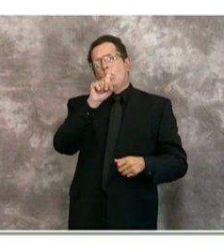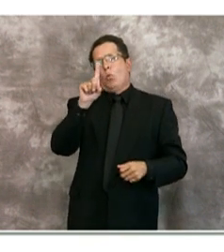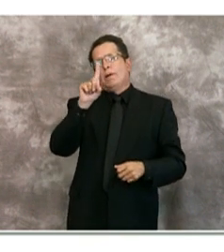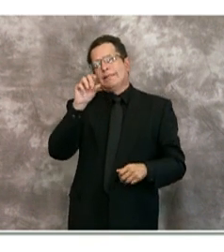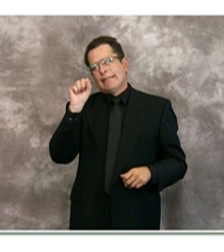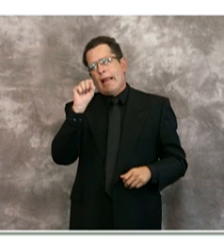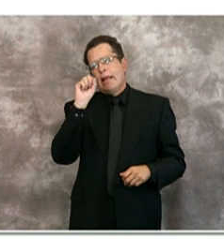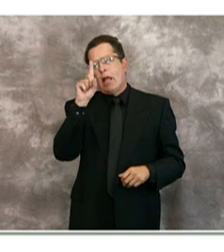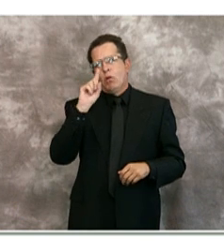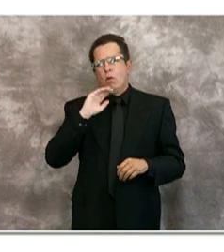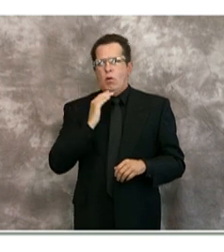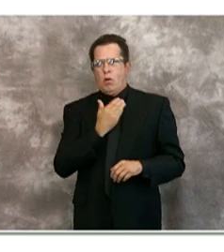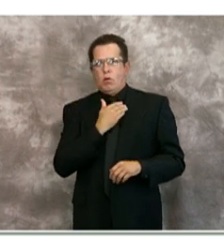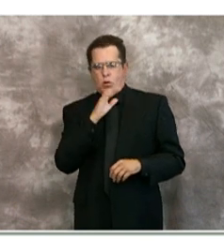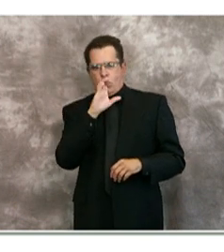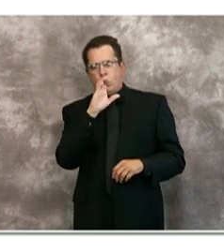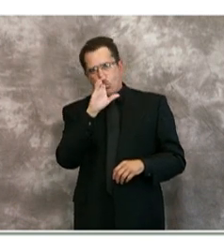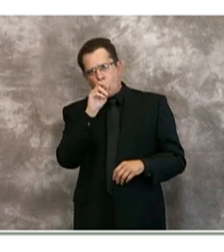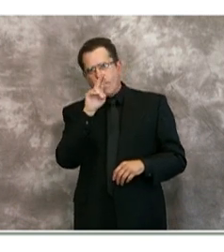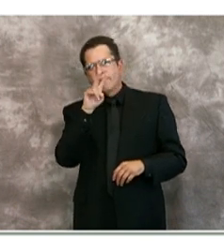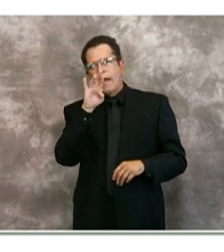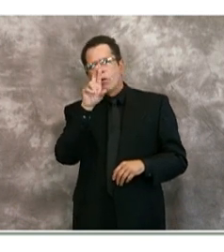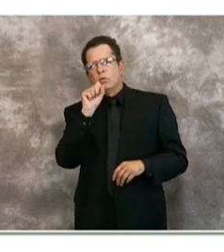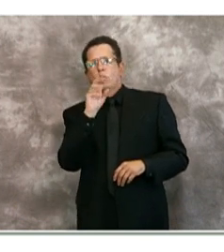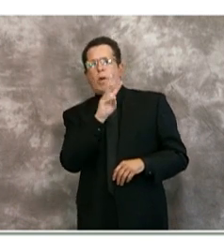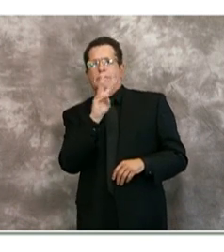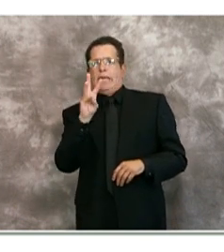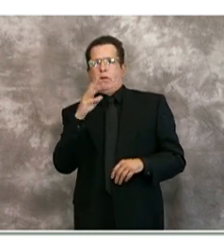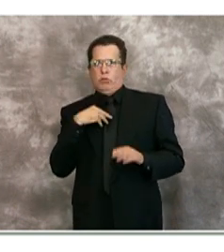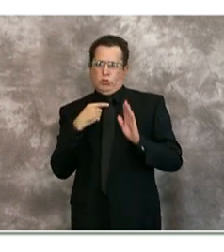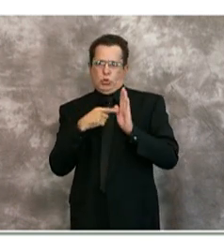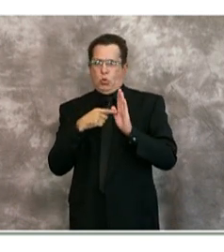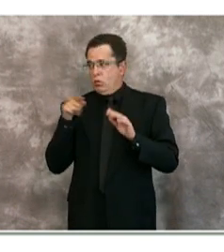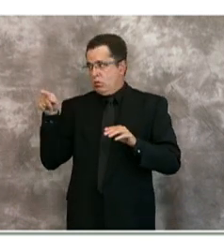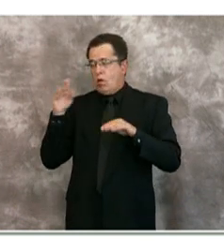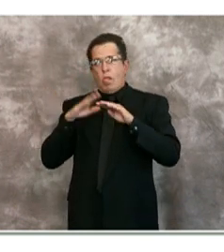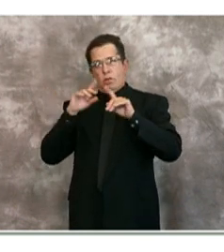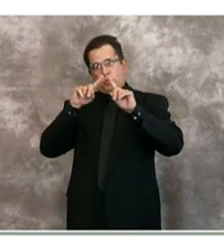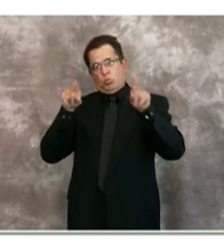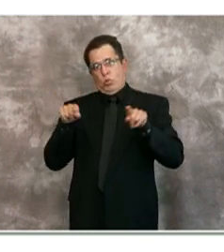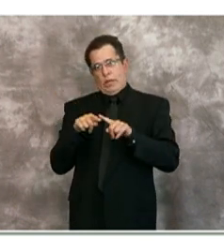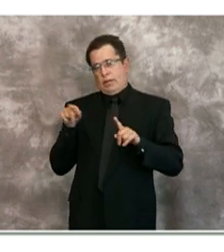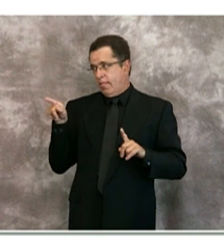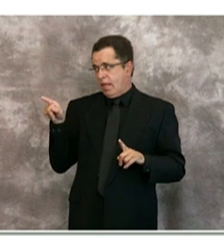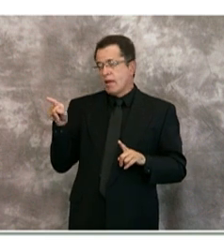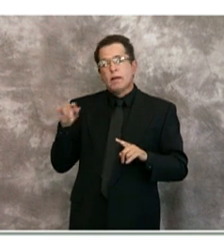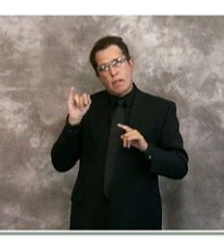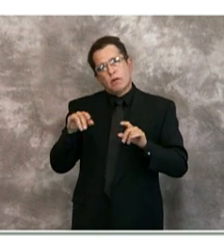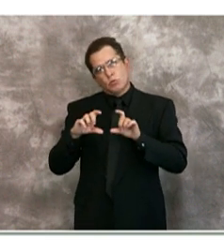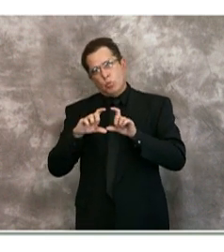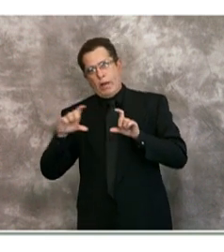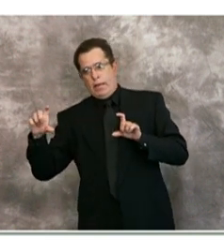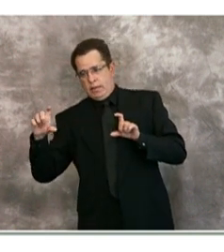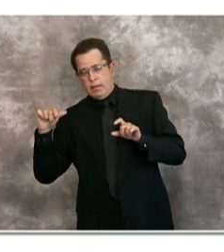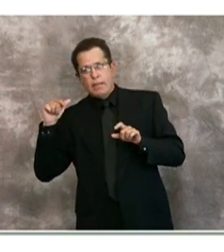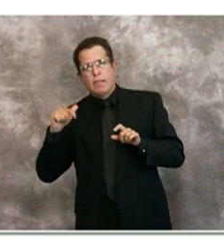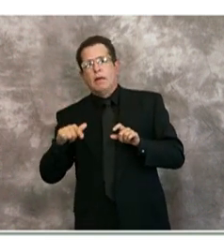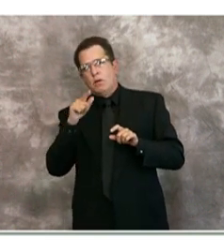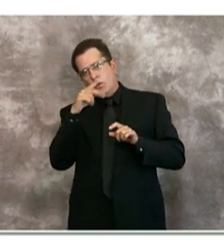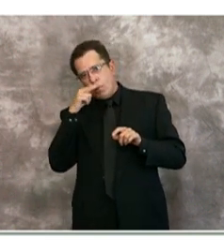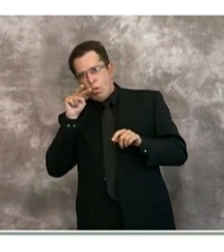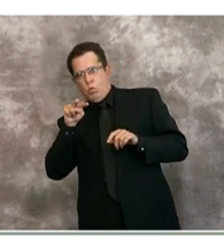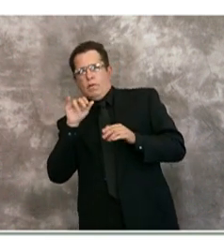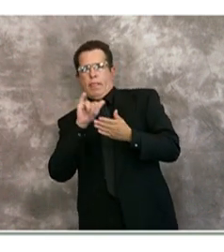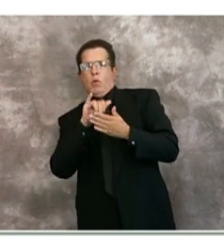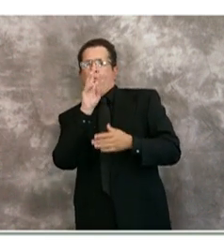our coronavirus website, which we promote right here on this podium. Your visit to the